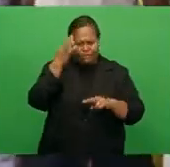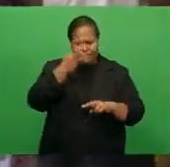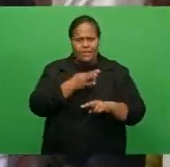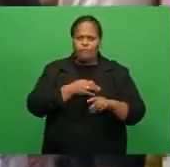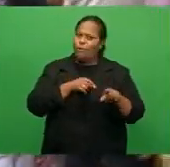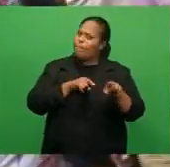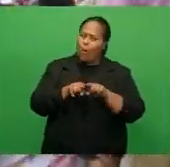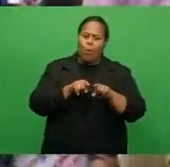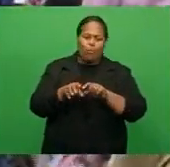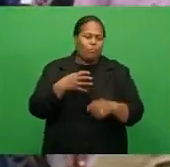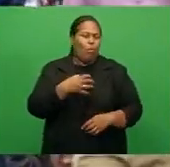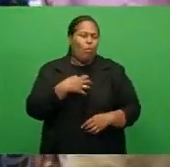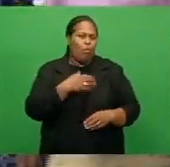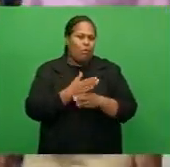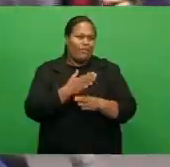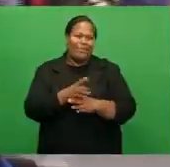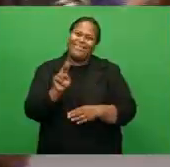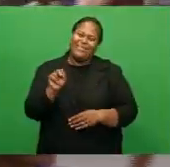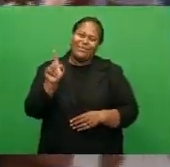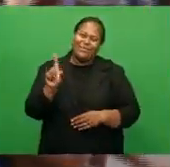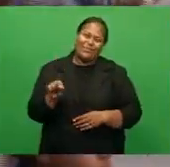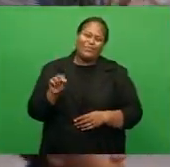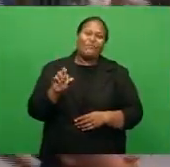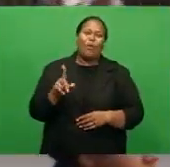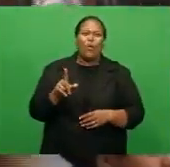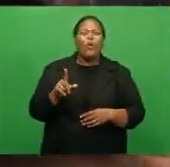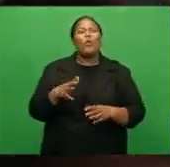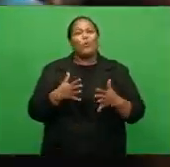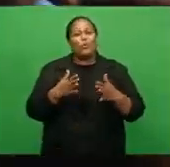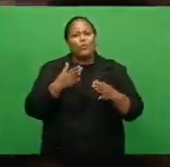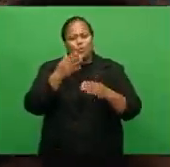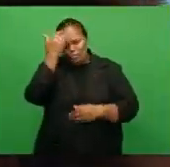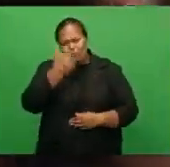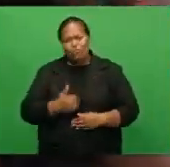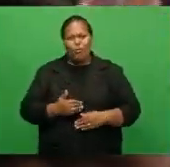and private sectors concerning stroke prevention. Kritika Kumar, FBC News.